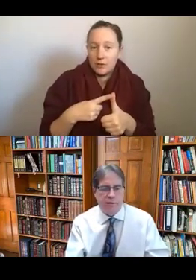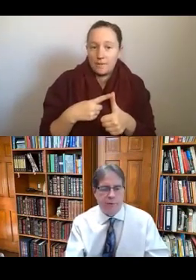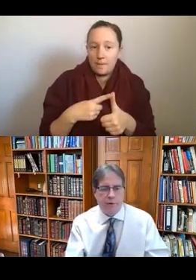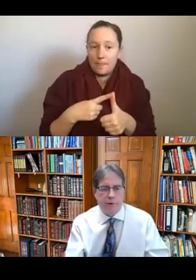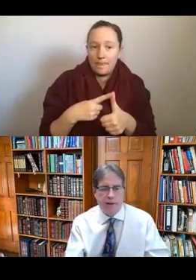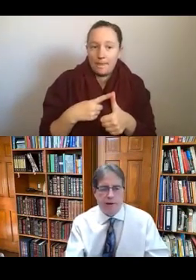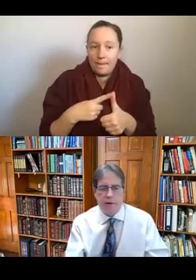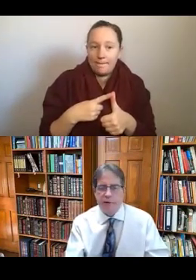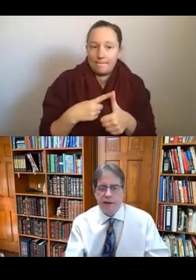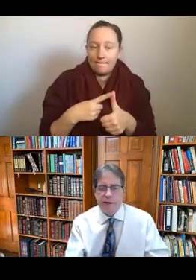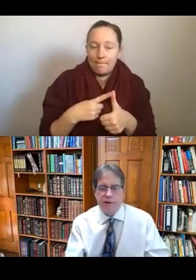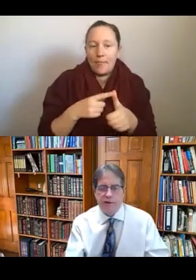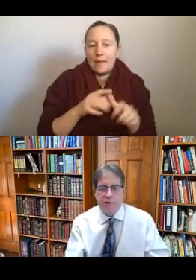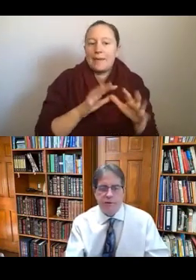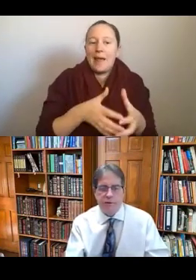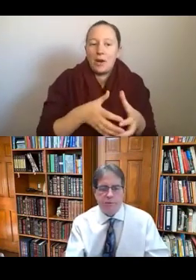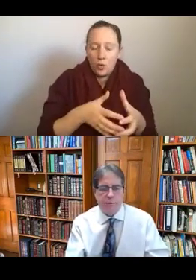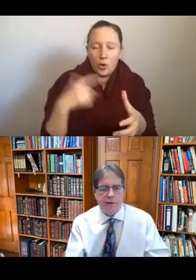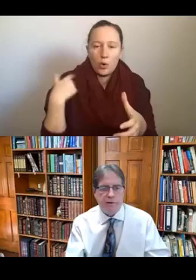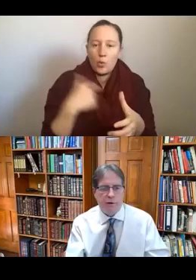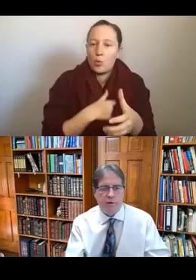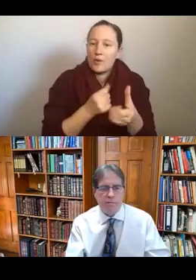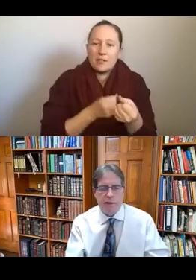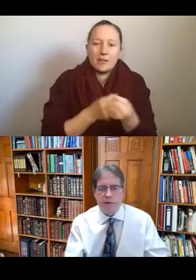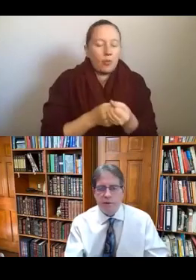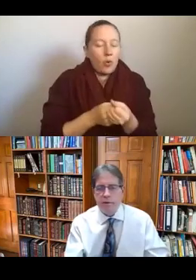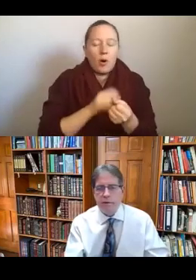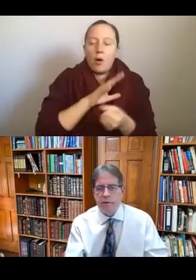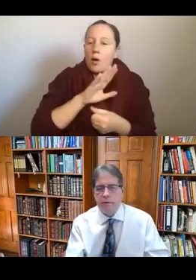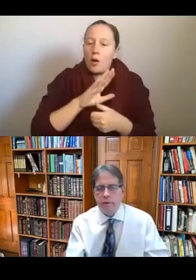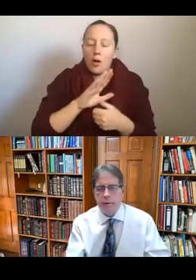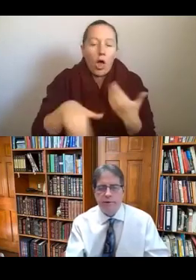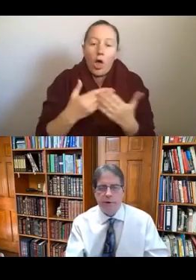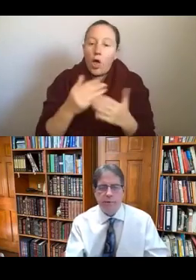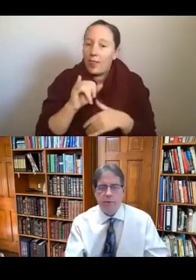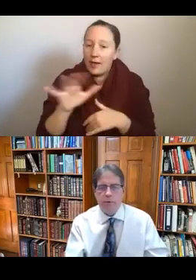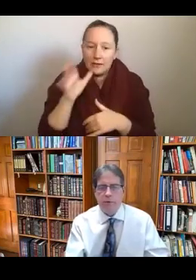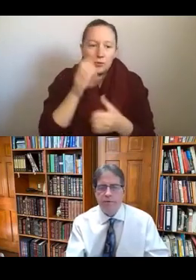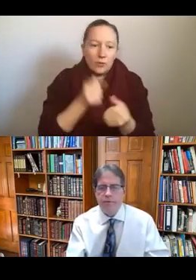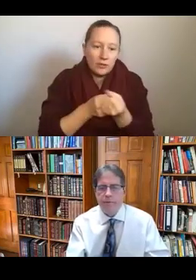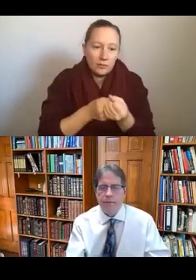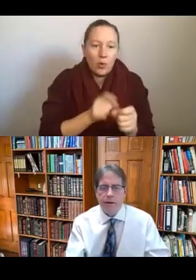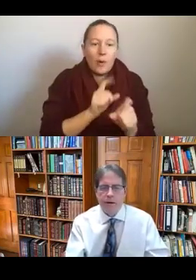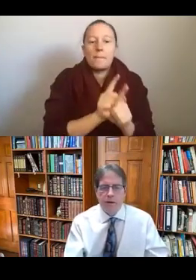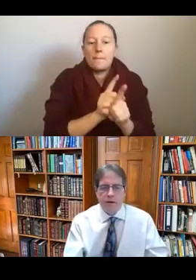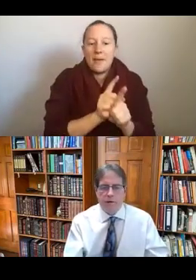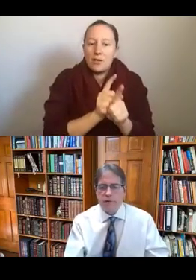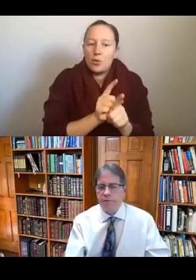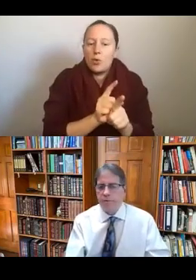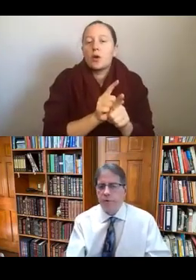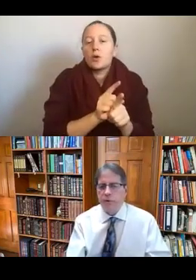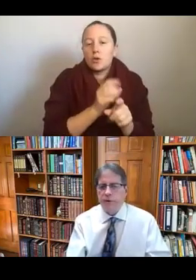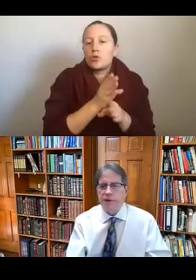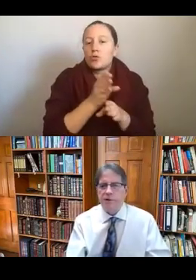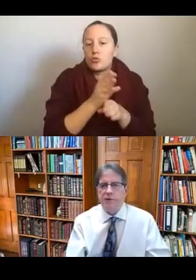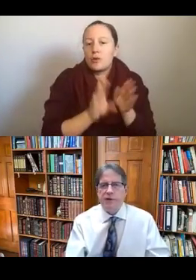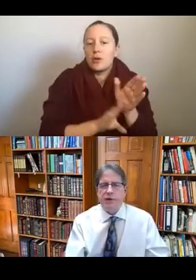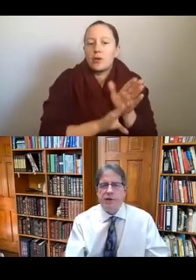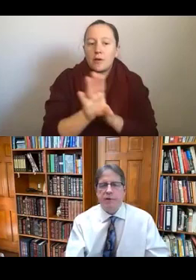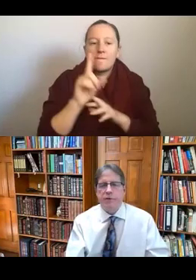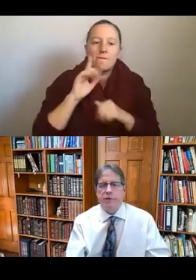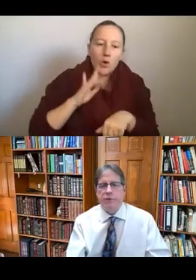we support at all of the NIH institutes pretty much are the Mentored Career Development Awards. And those are for early